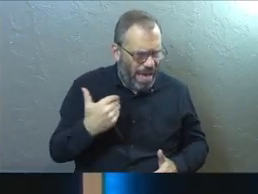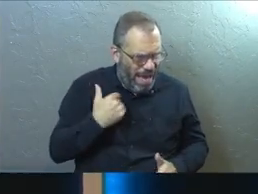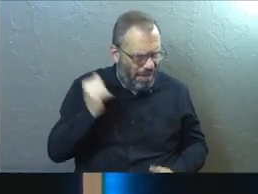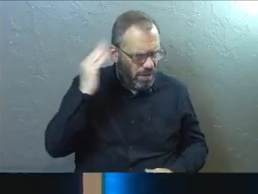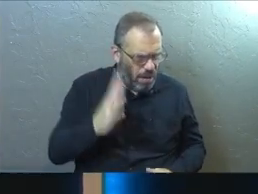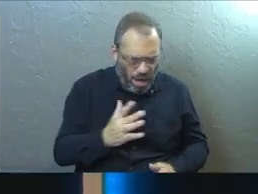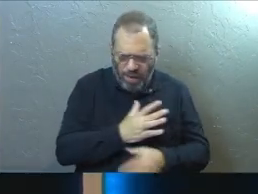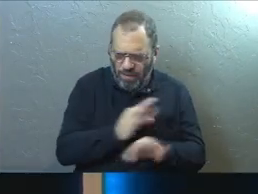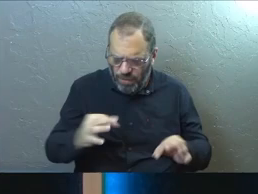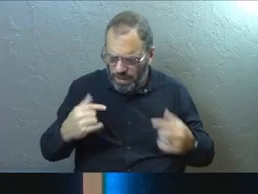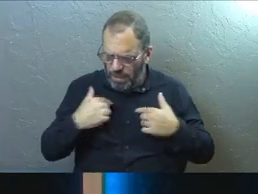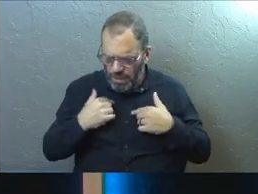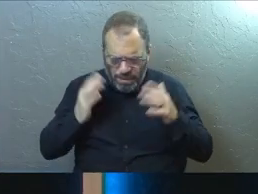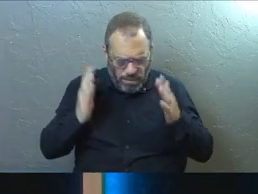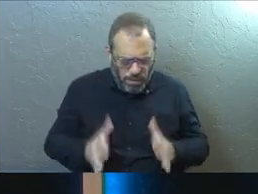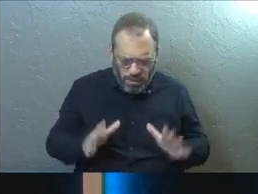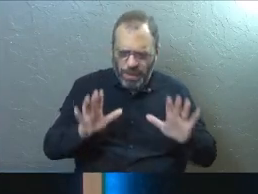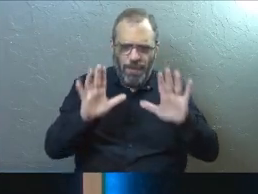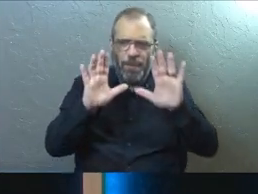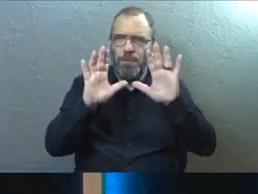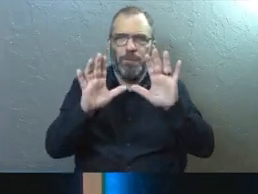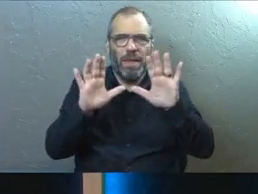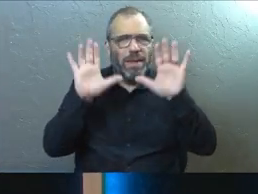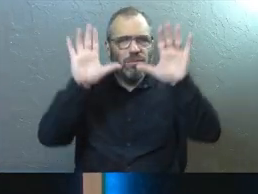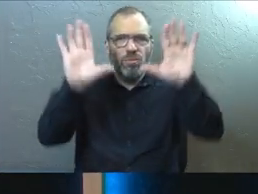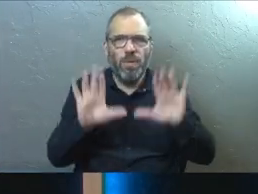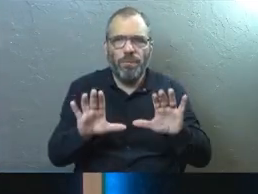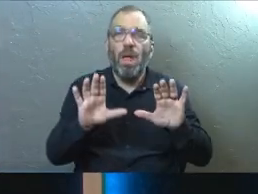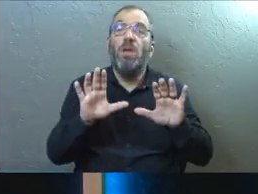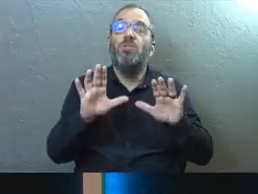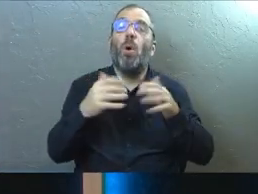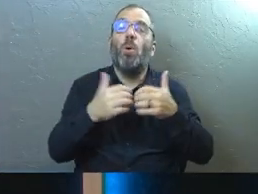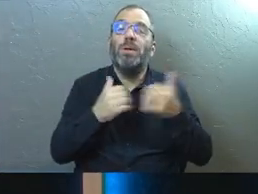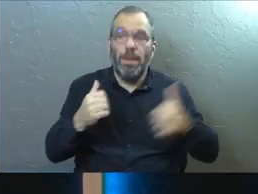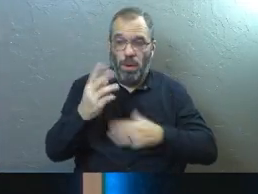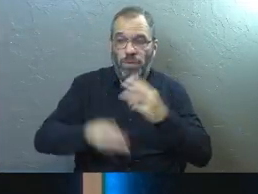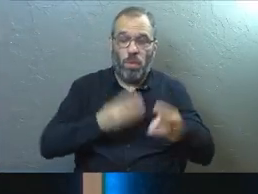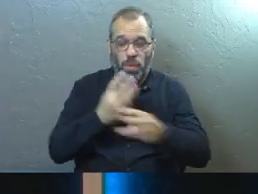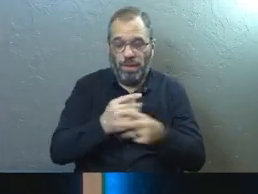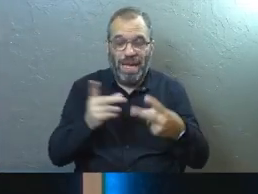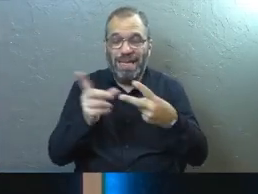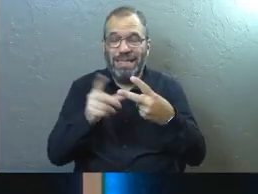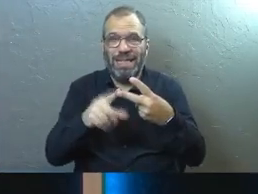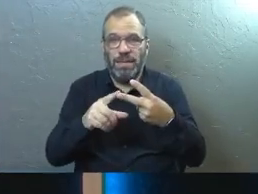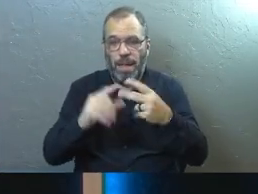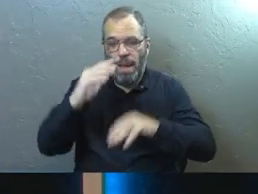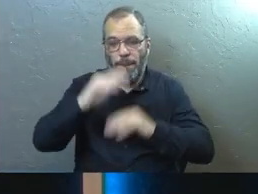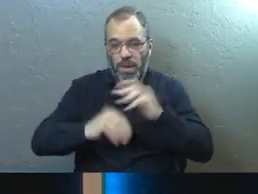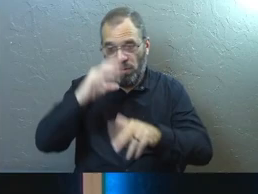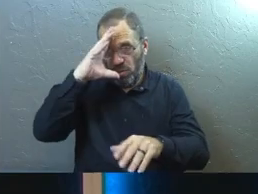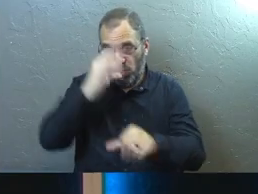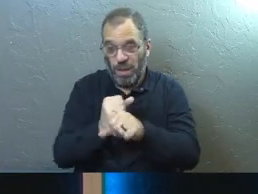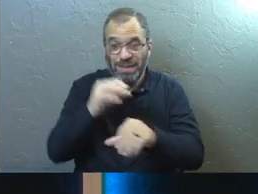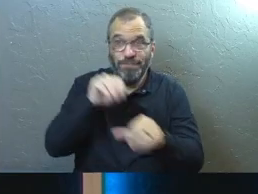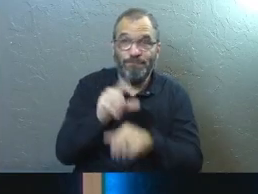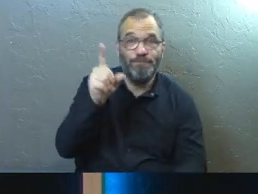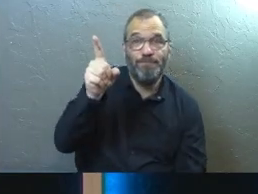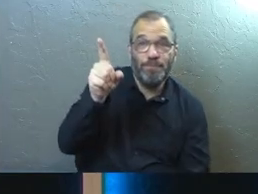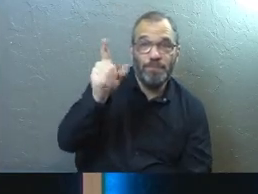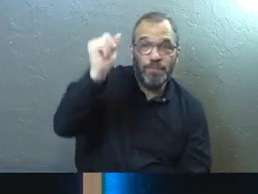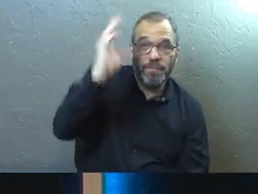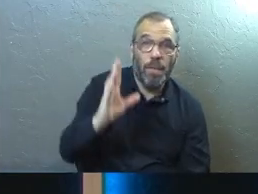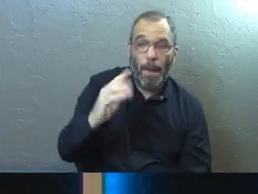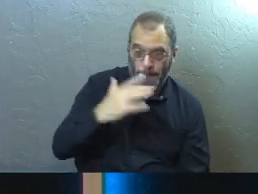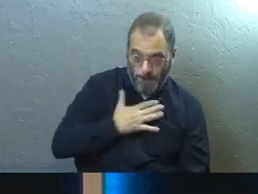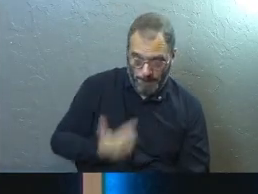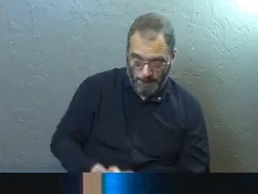can free you up as a person, it's incredible. So it separates us from the world. And number two, it builds trust in God. When